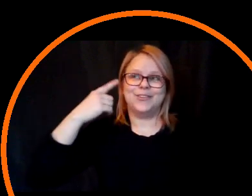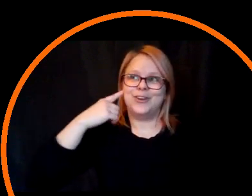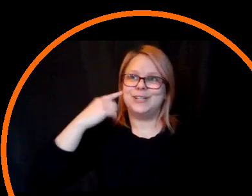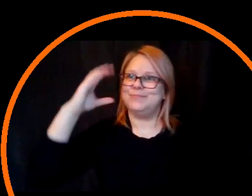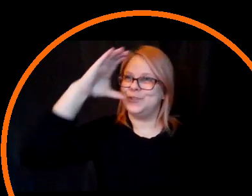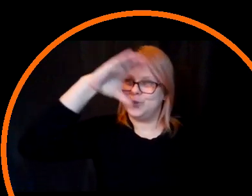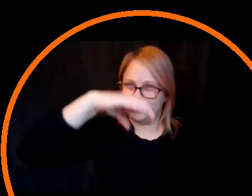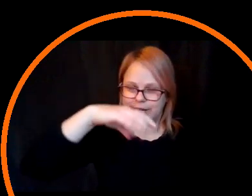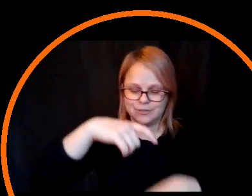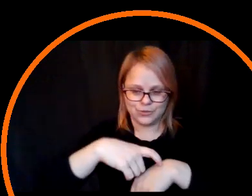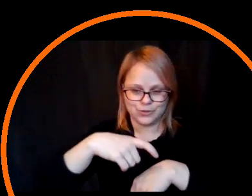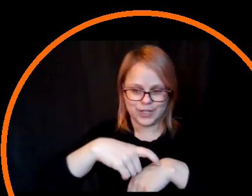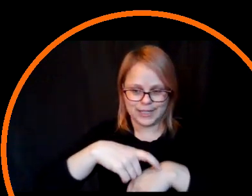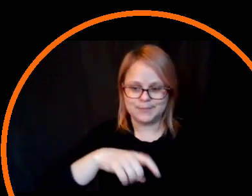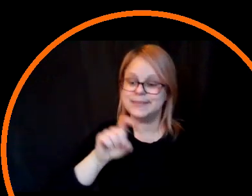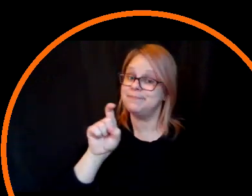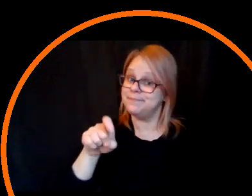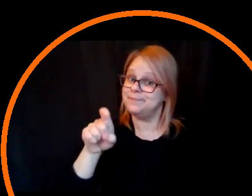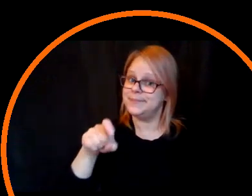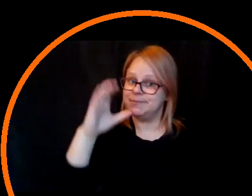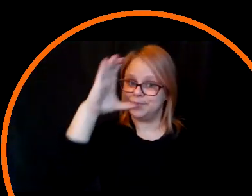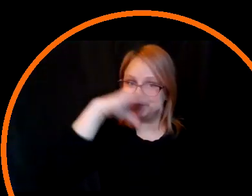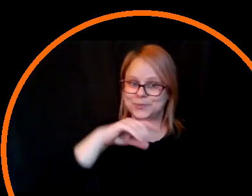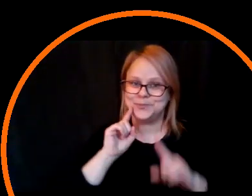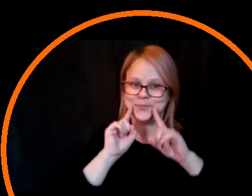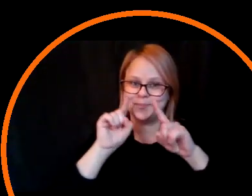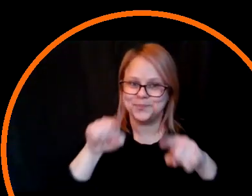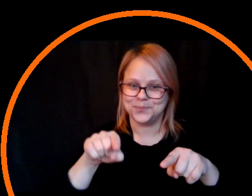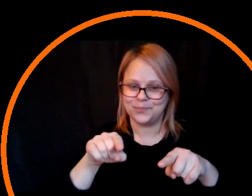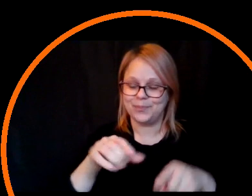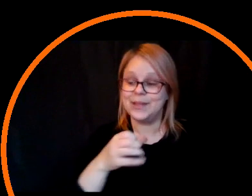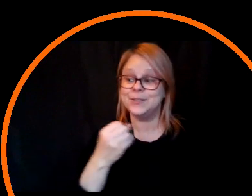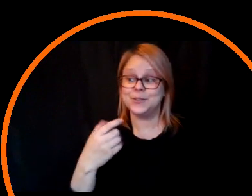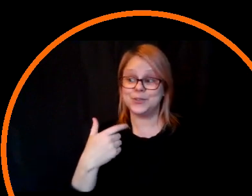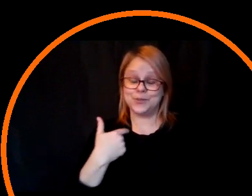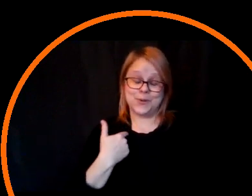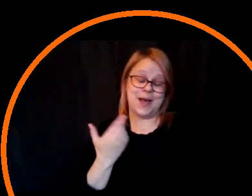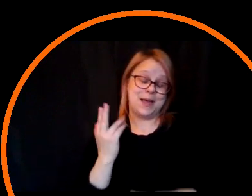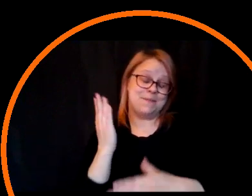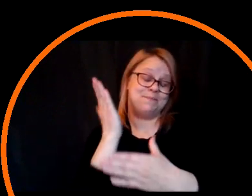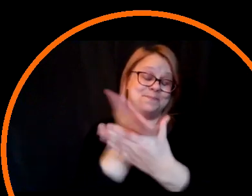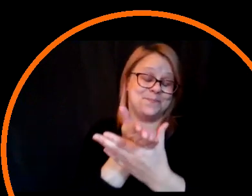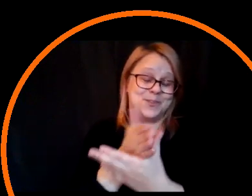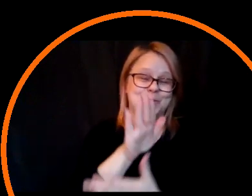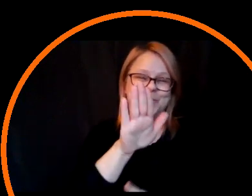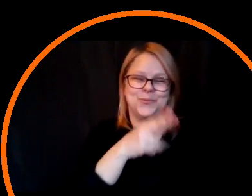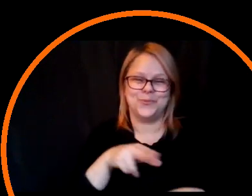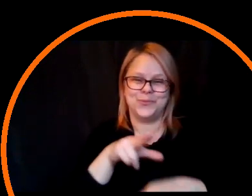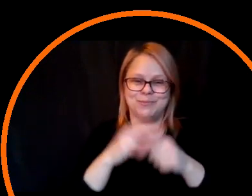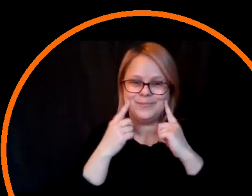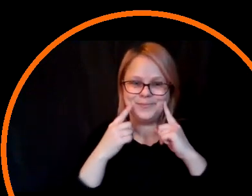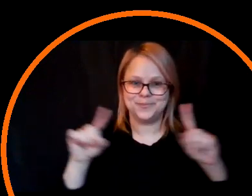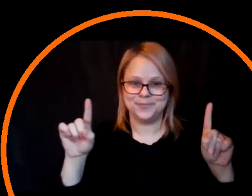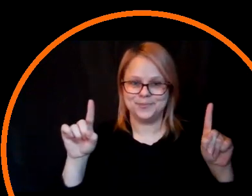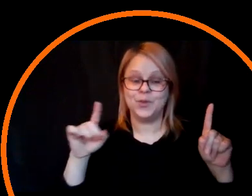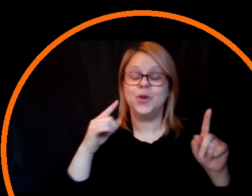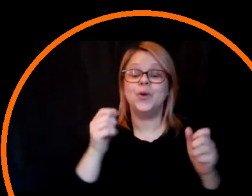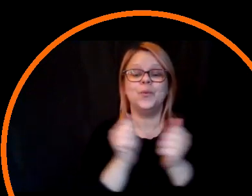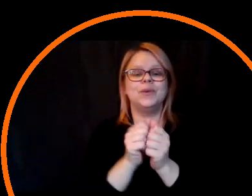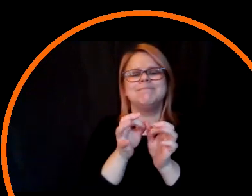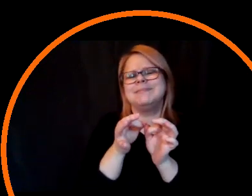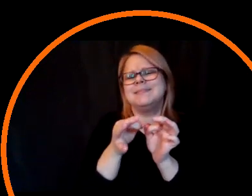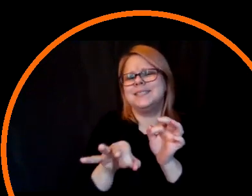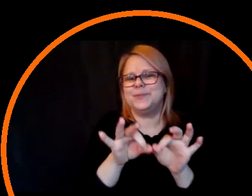for unusual measures. So I am interrupting your regularly scheduled announcements with a simple message to